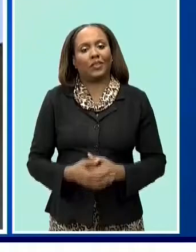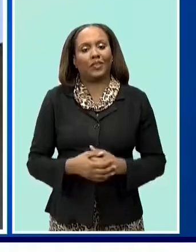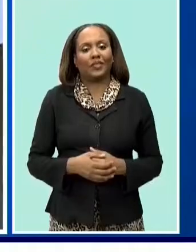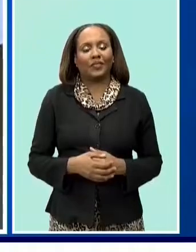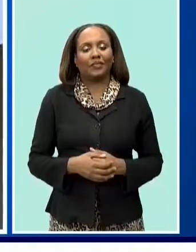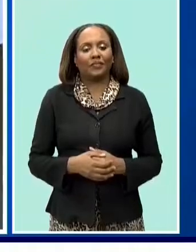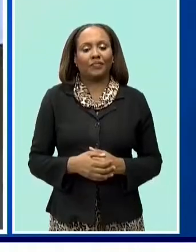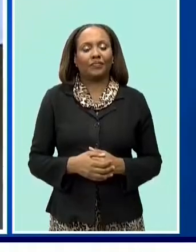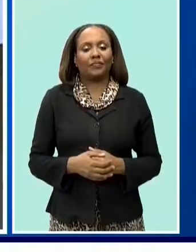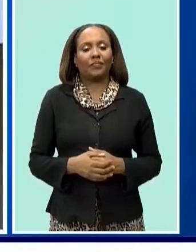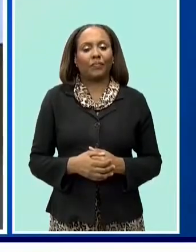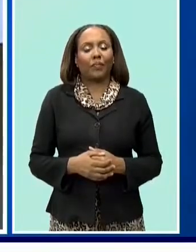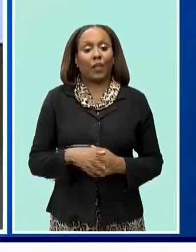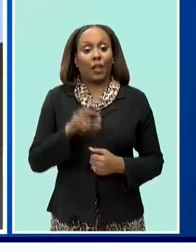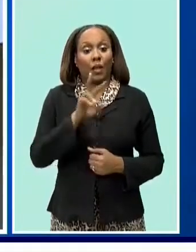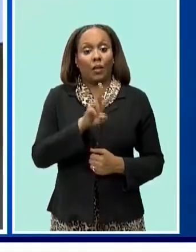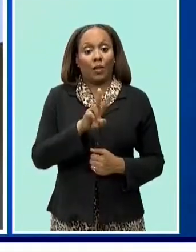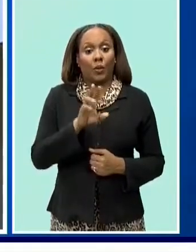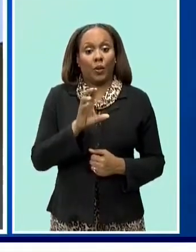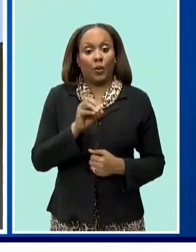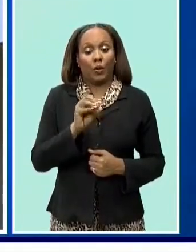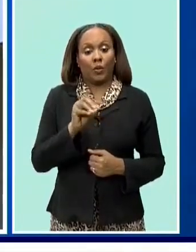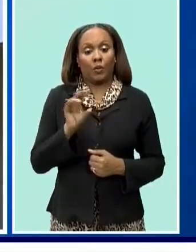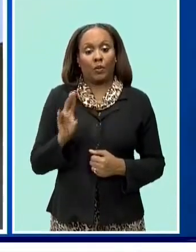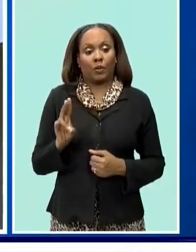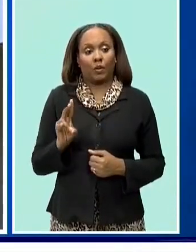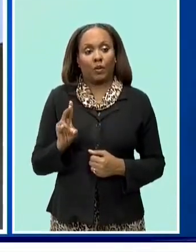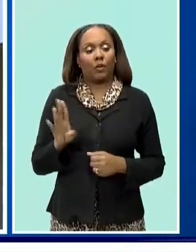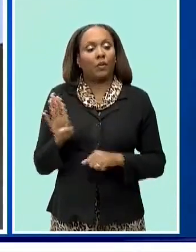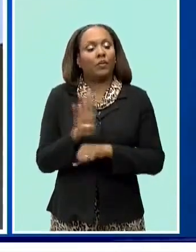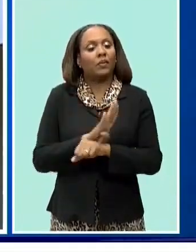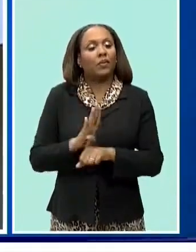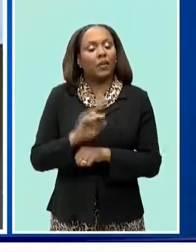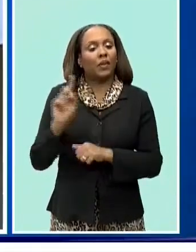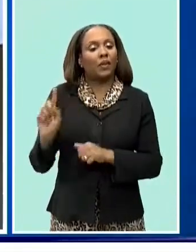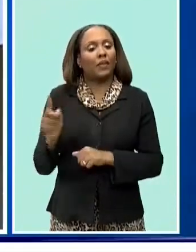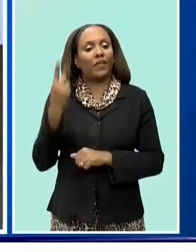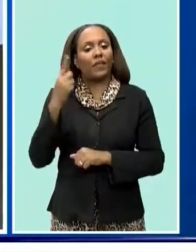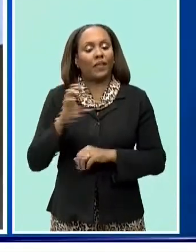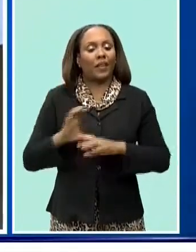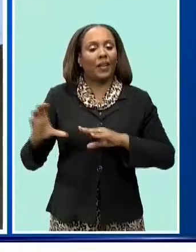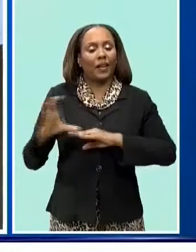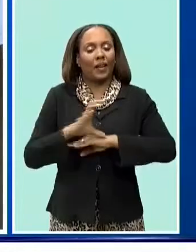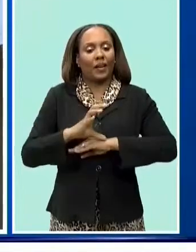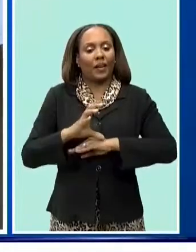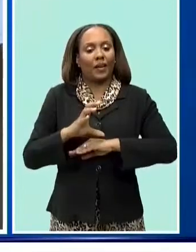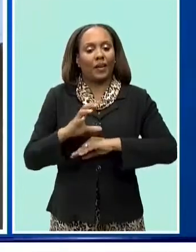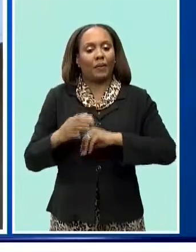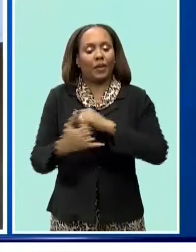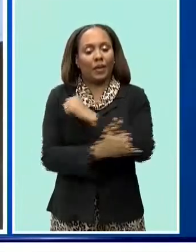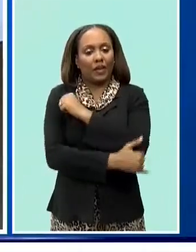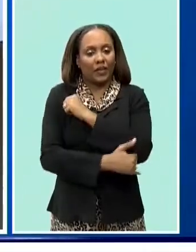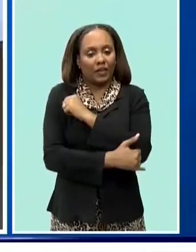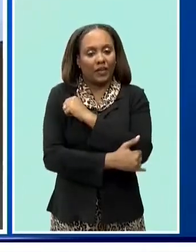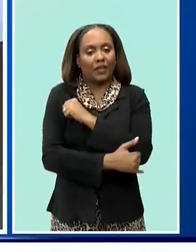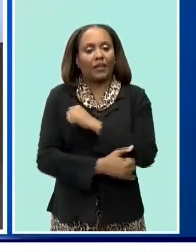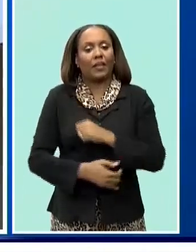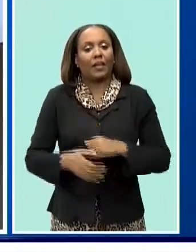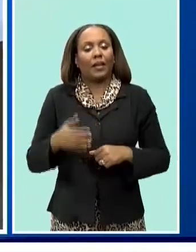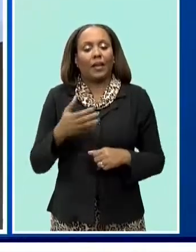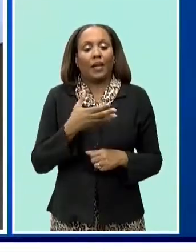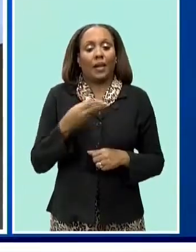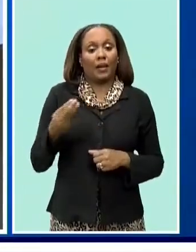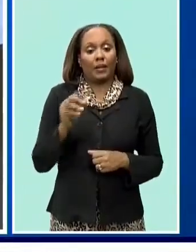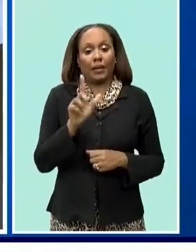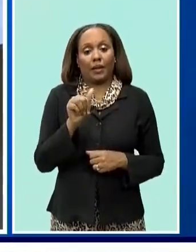2007, Barbados became the first country in the Caribbean and Latin America to